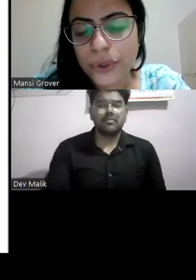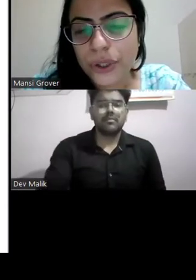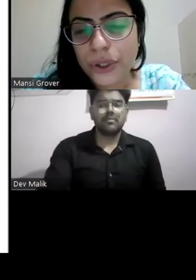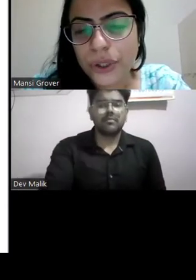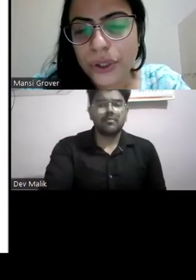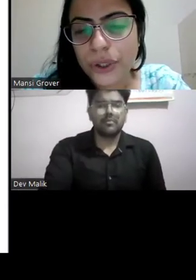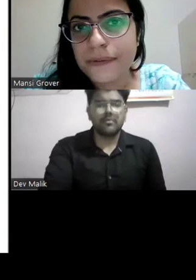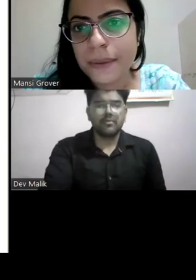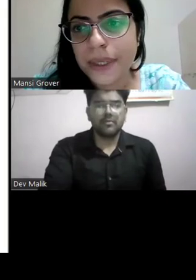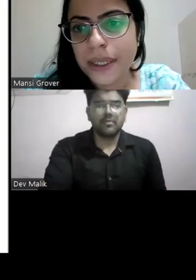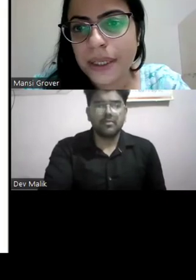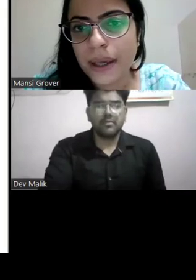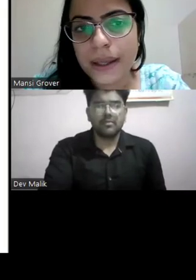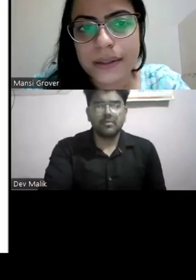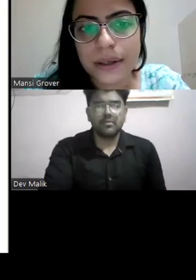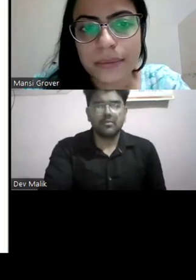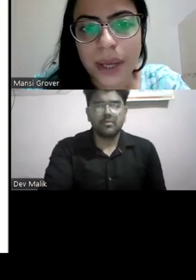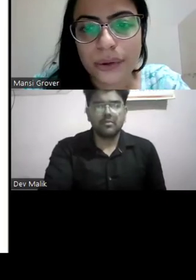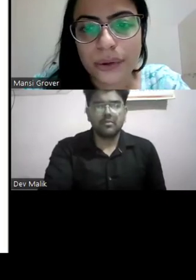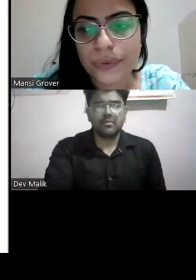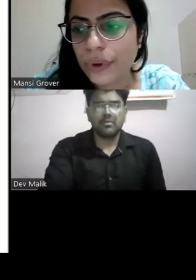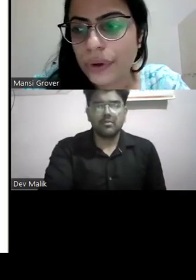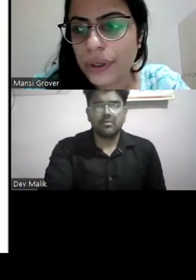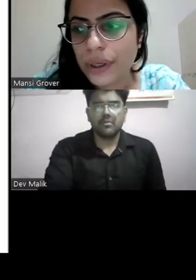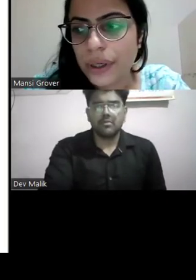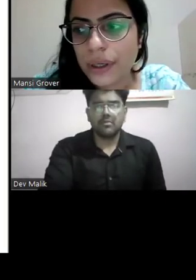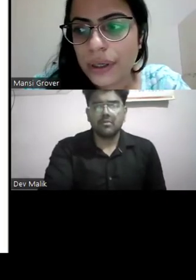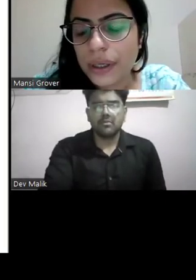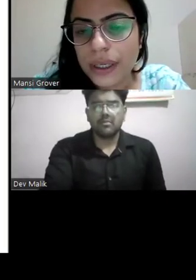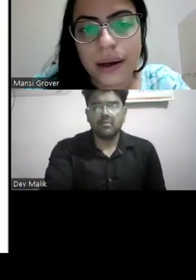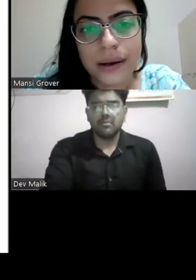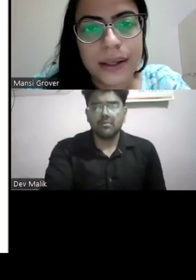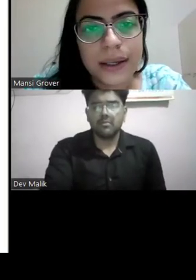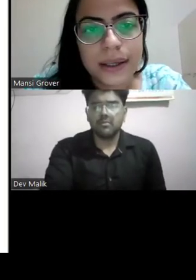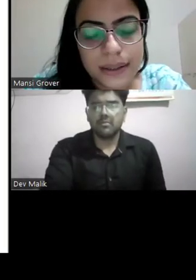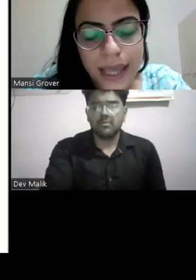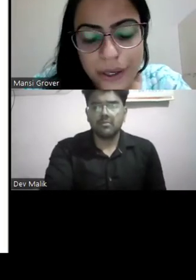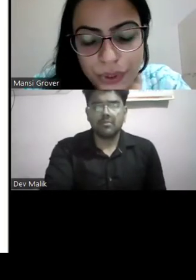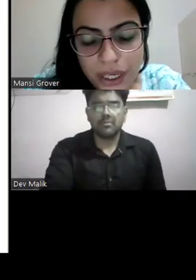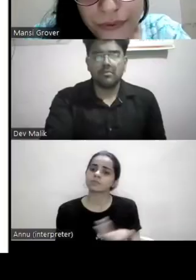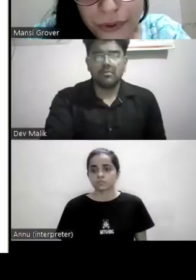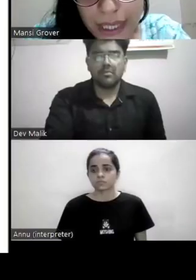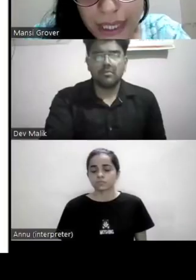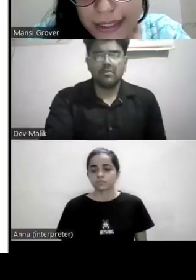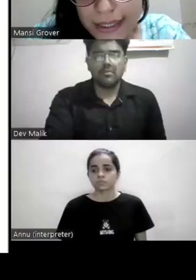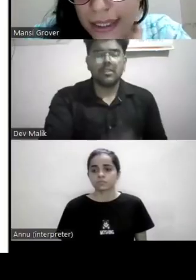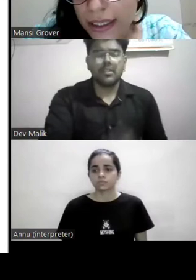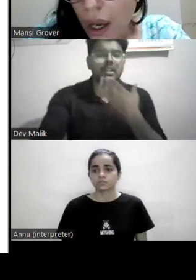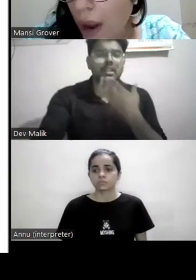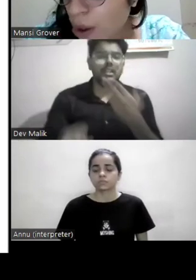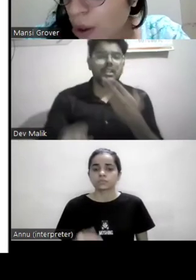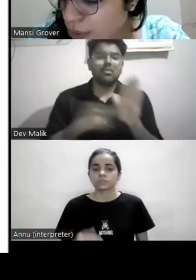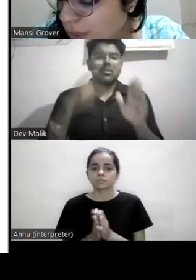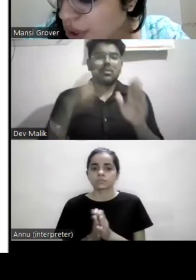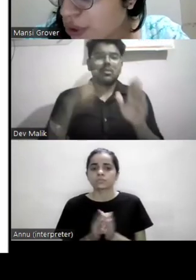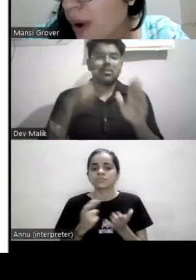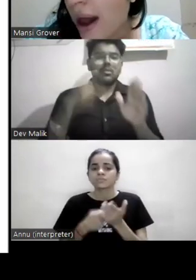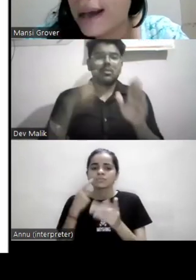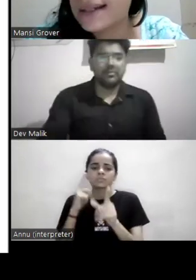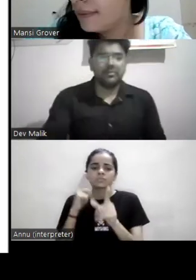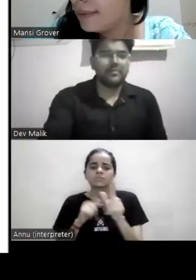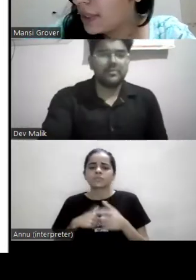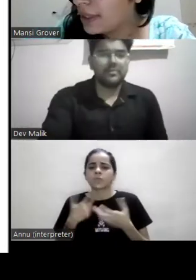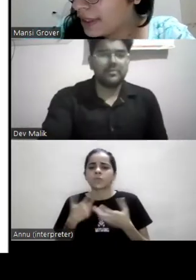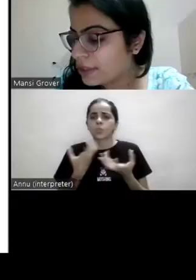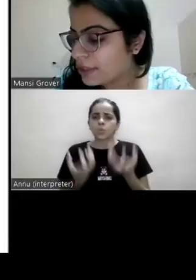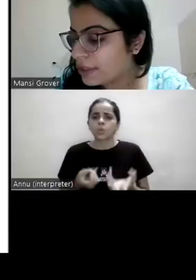Could you mute yourself? Somebody has their microphone on. Yeah. Thank you, Ria, for that. Now, I also want to